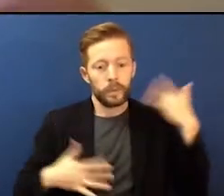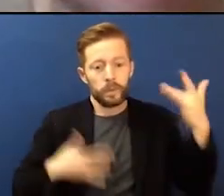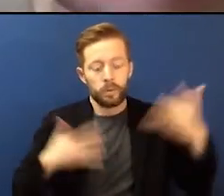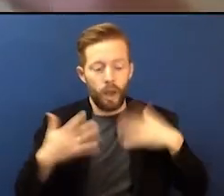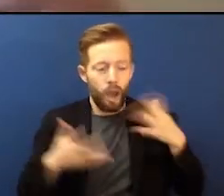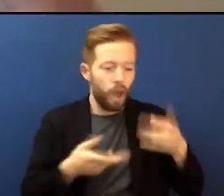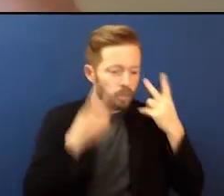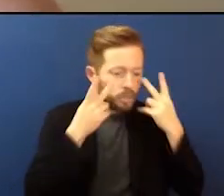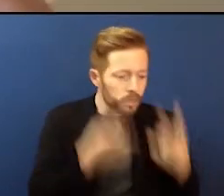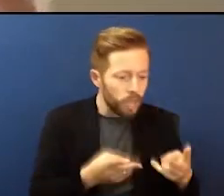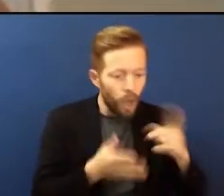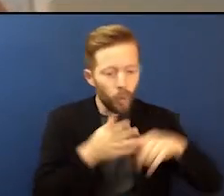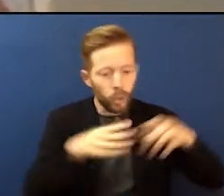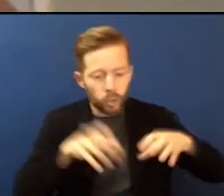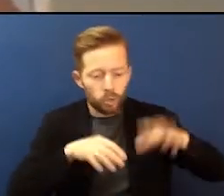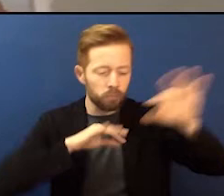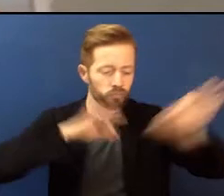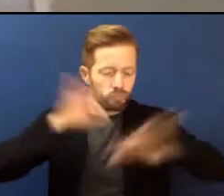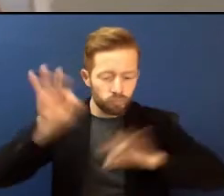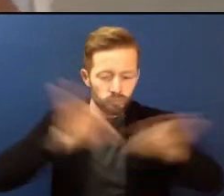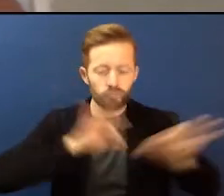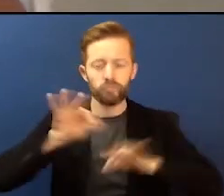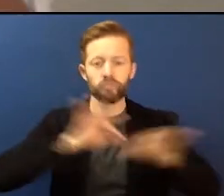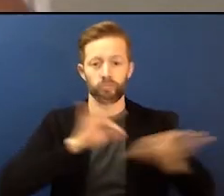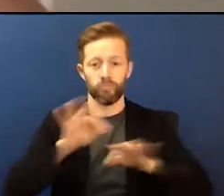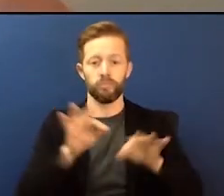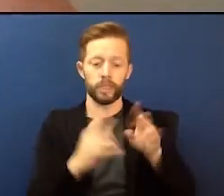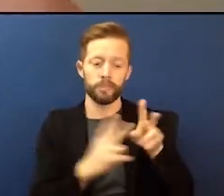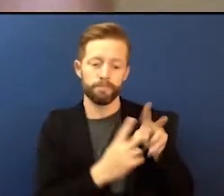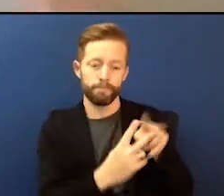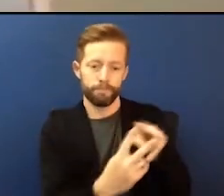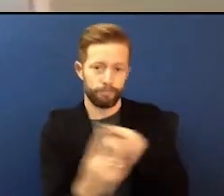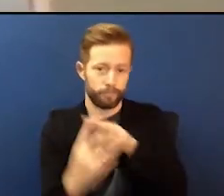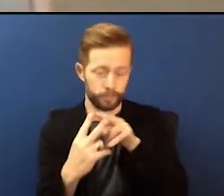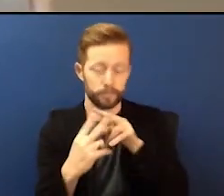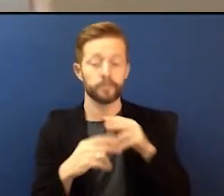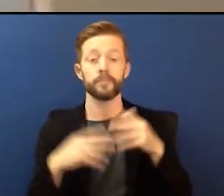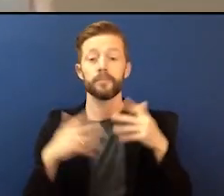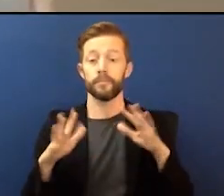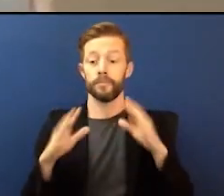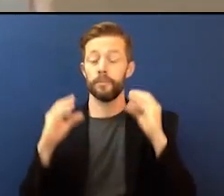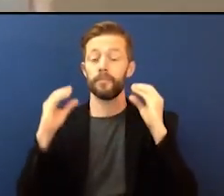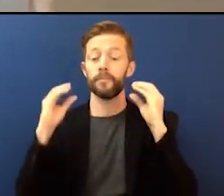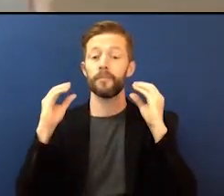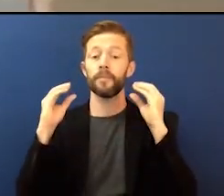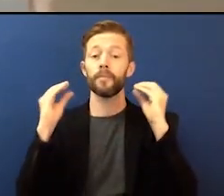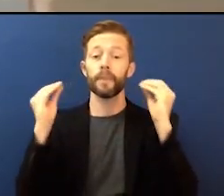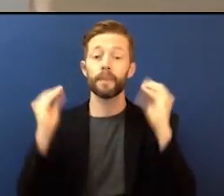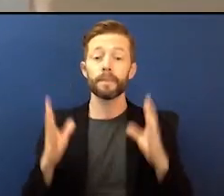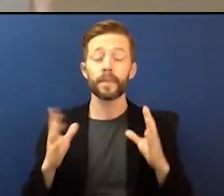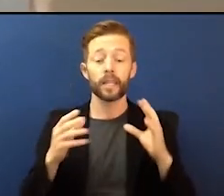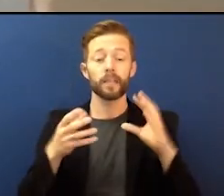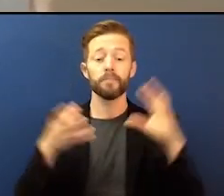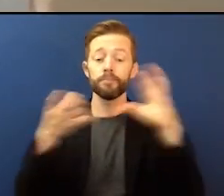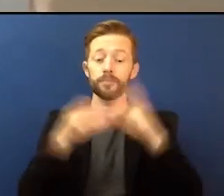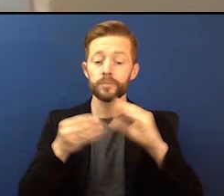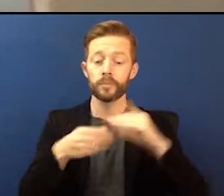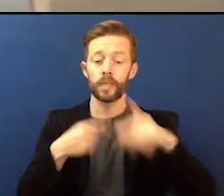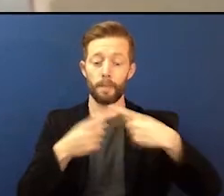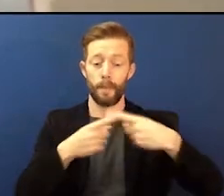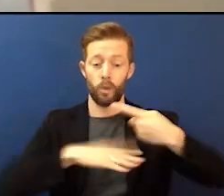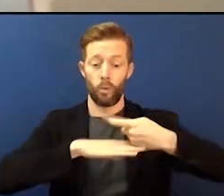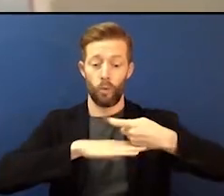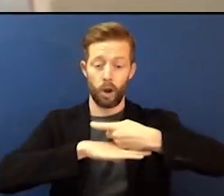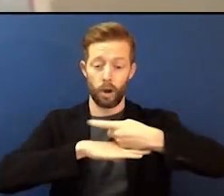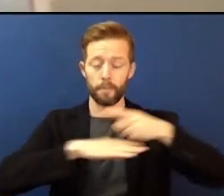and describing the worms and what they had been doing and this and that. And then the teacher had was talking